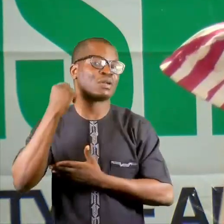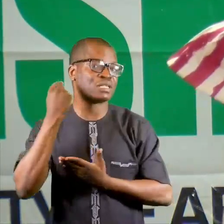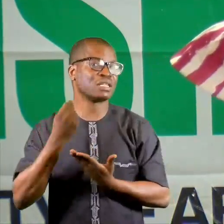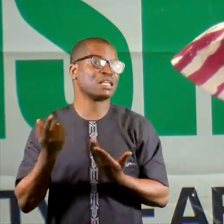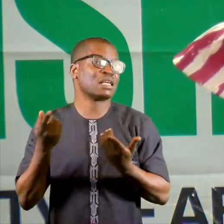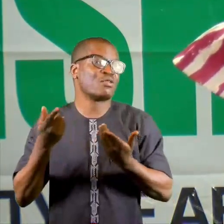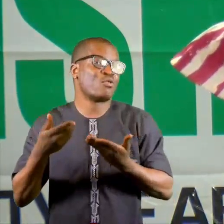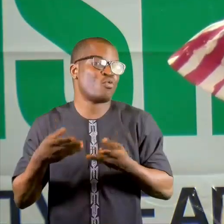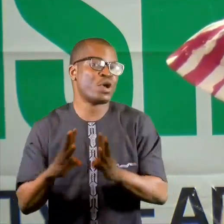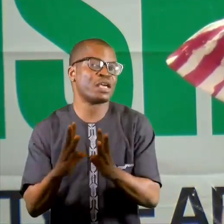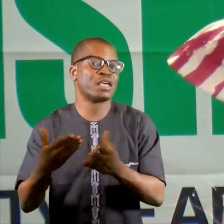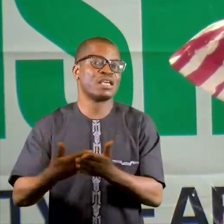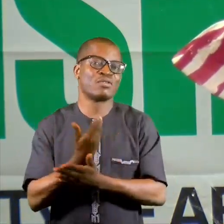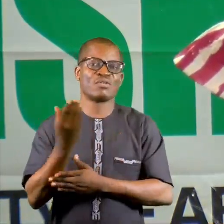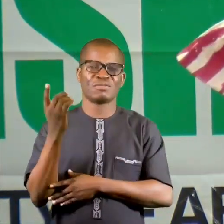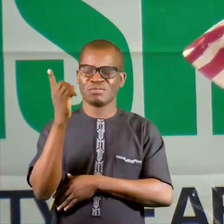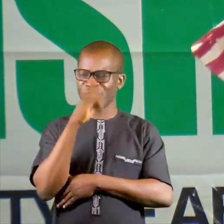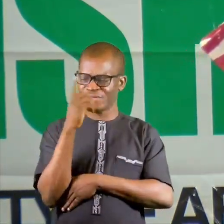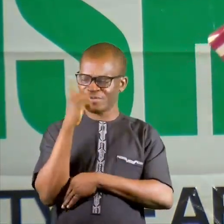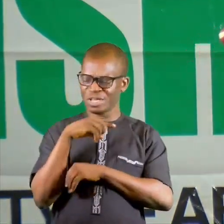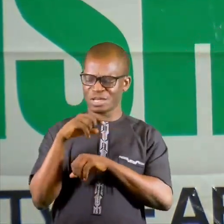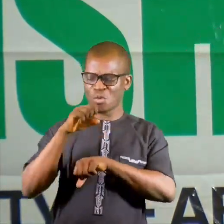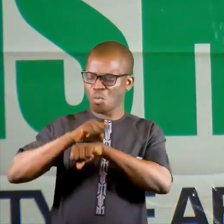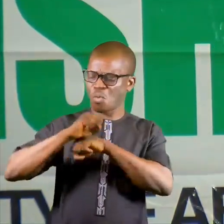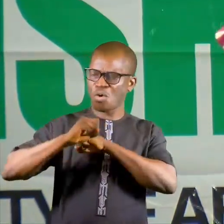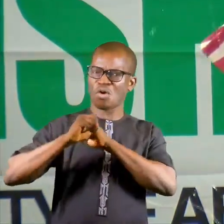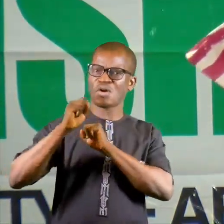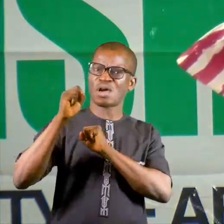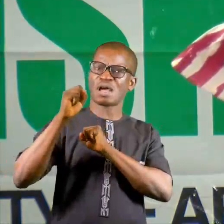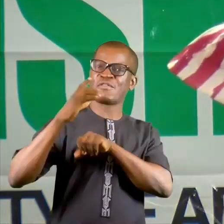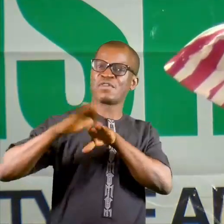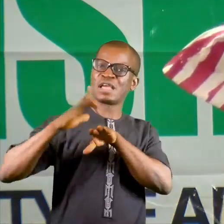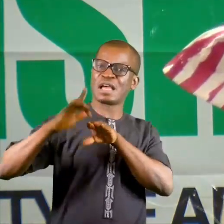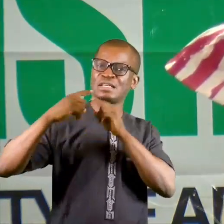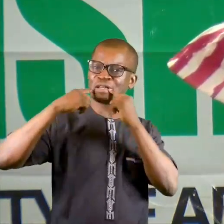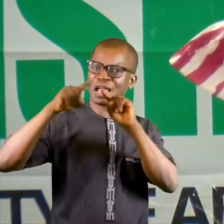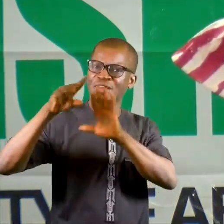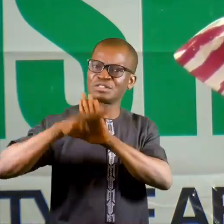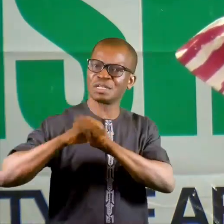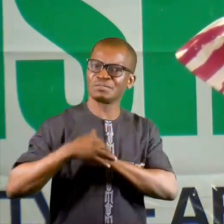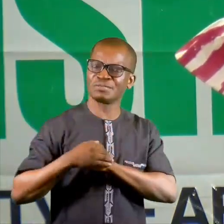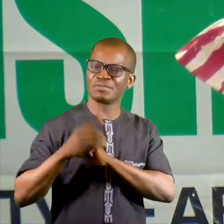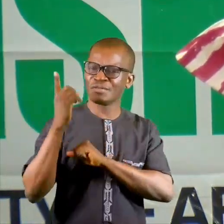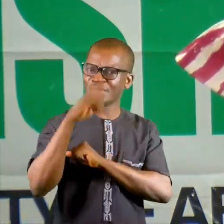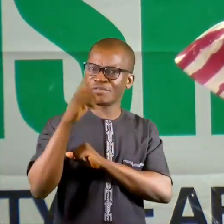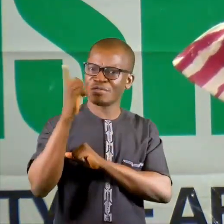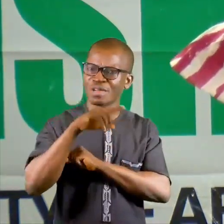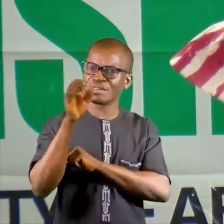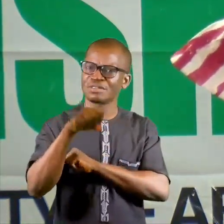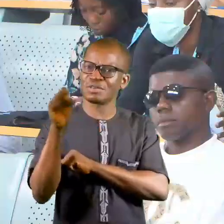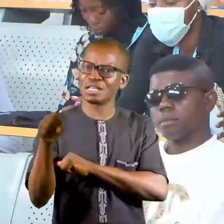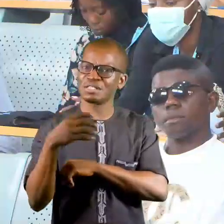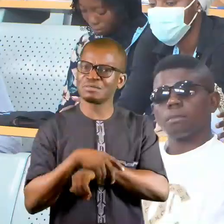trends include an increase in fake job advertorials, fake scholarships, including